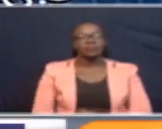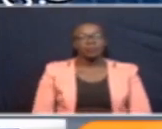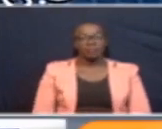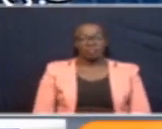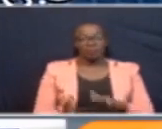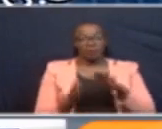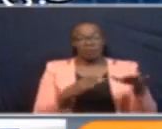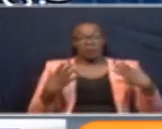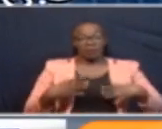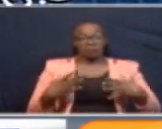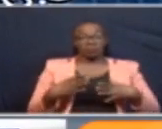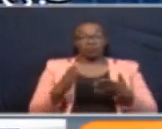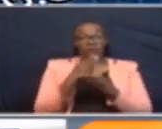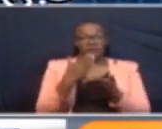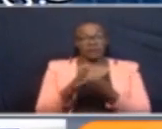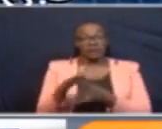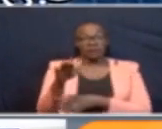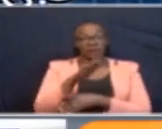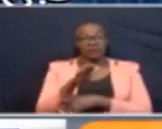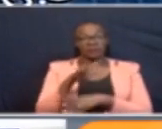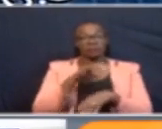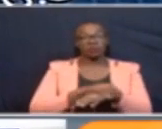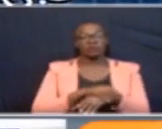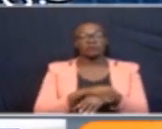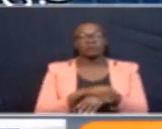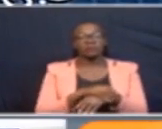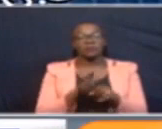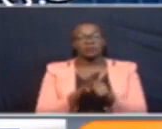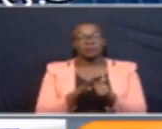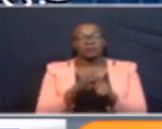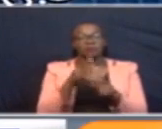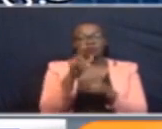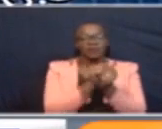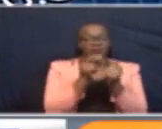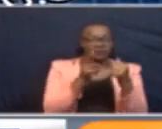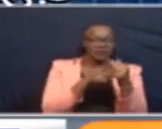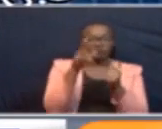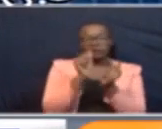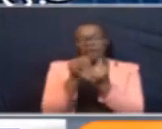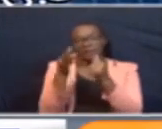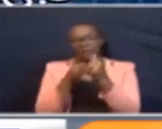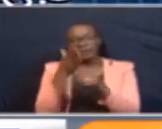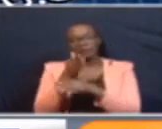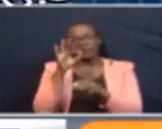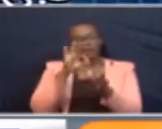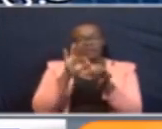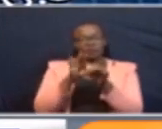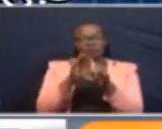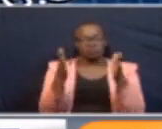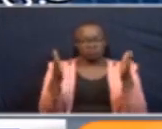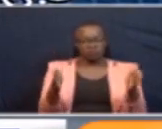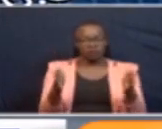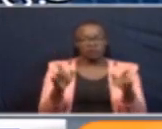residential real estate sector recorded subdued returns during the period of 2017-2018 following the electioneering period